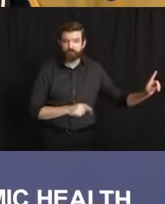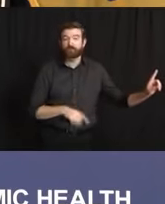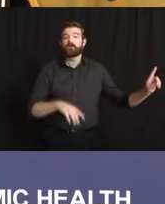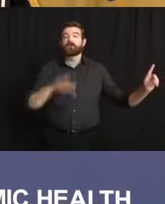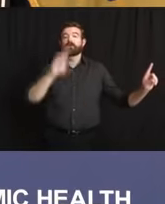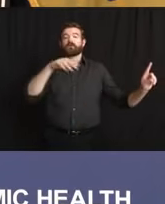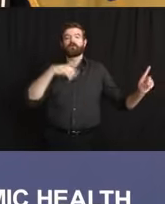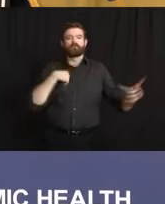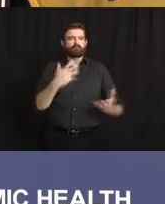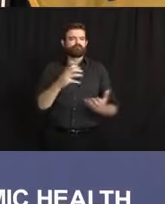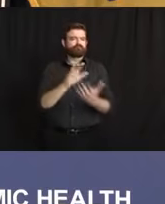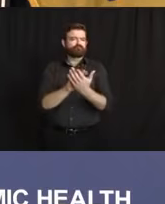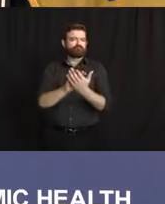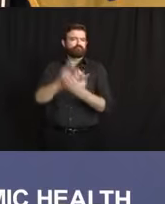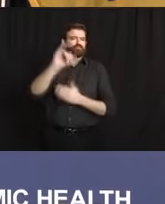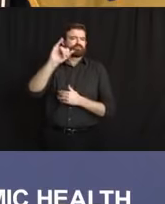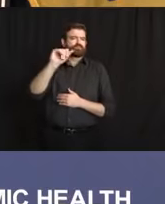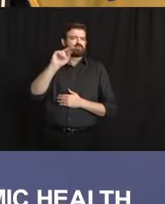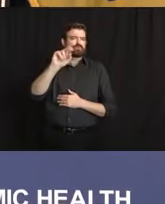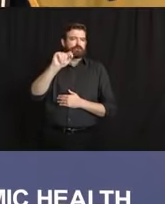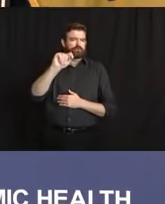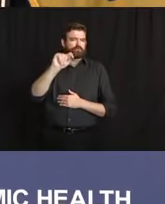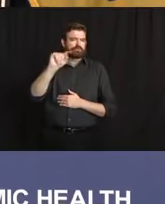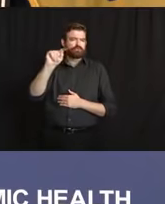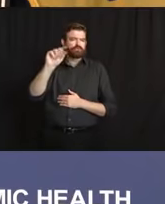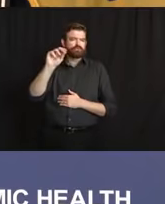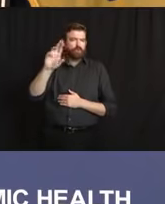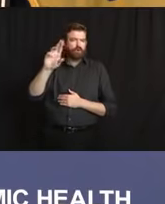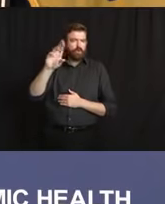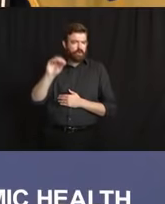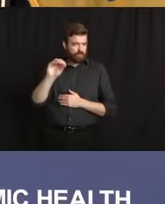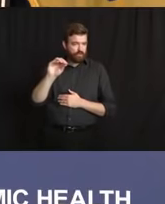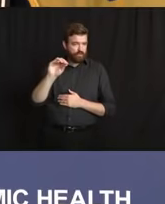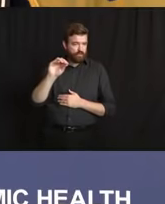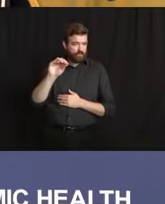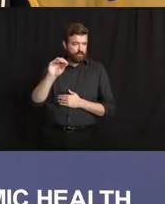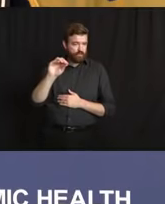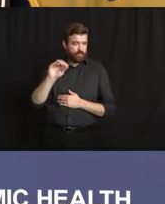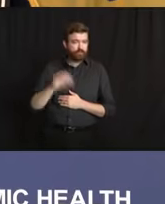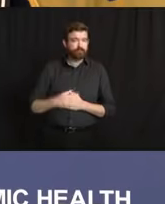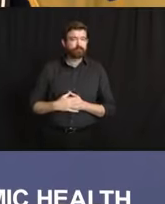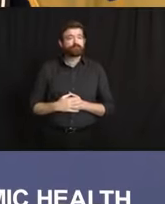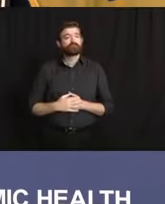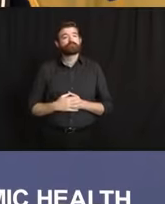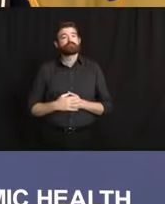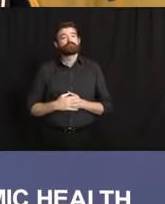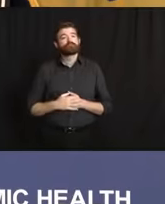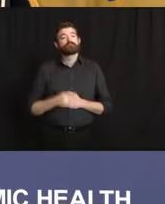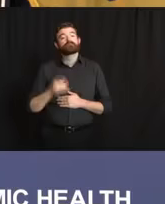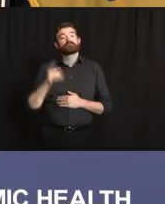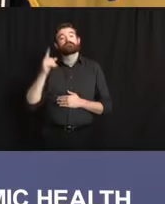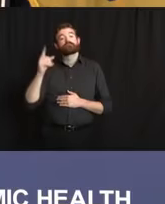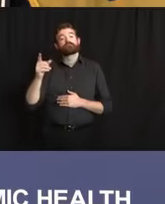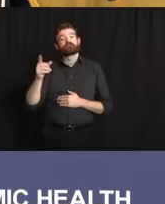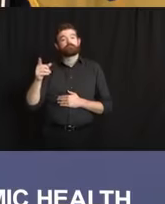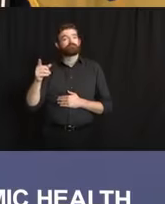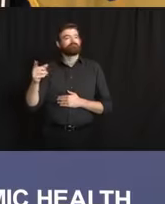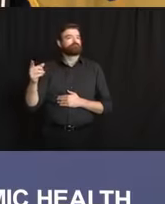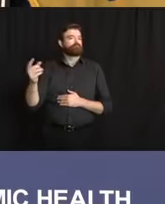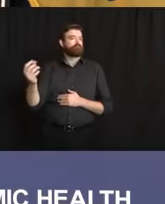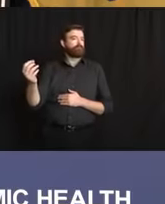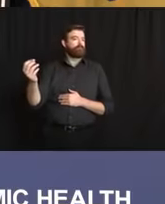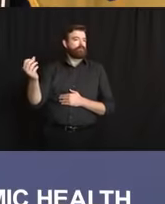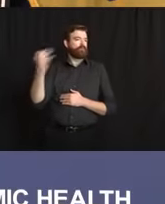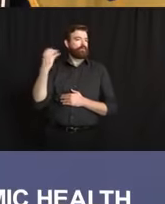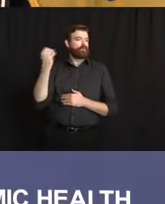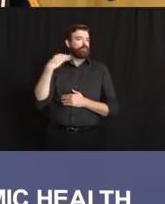activist, but she's also very prayerful, and she knows the Ellis family personally. And I said, when she raised Sergeant Antonio to me, I said, believe it or not, I